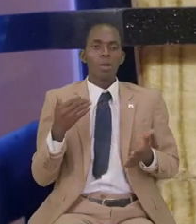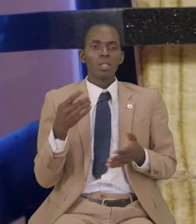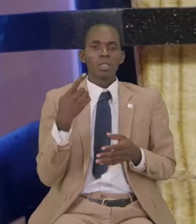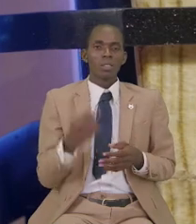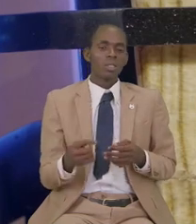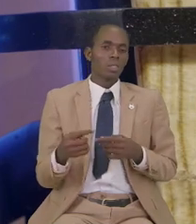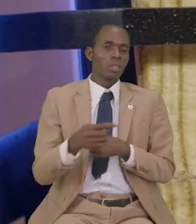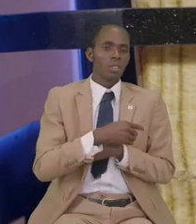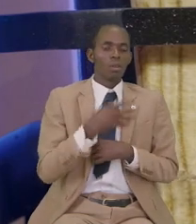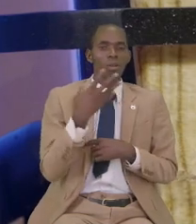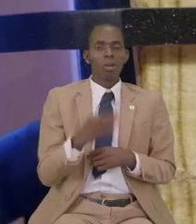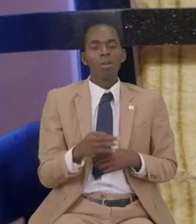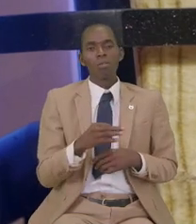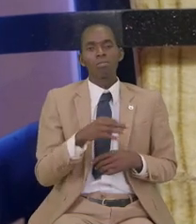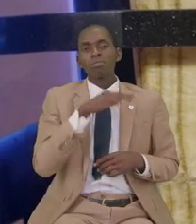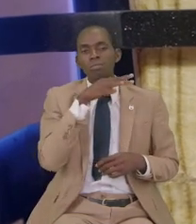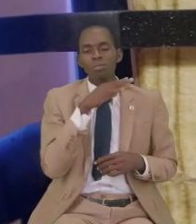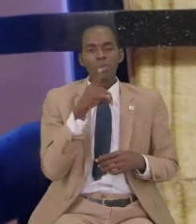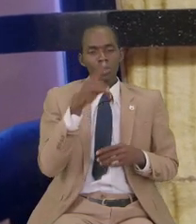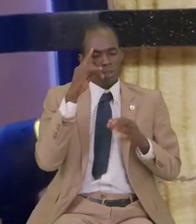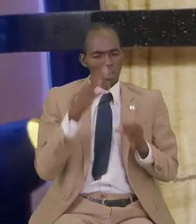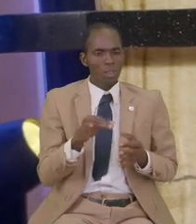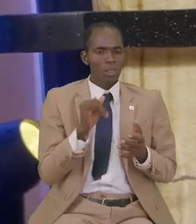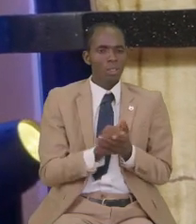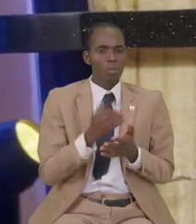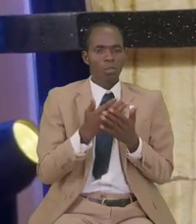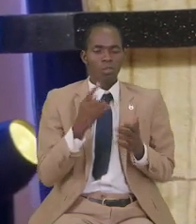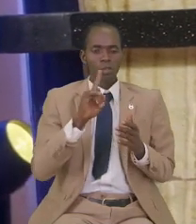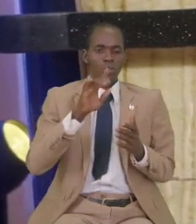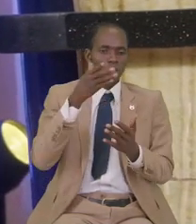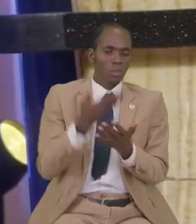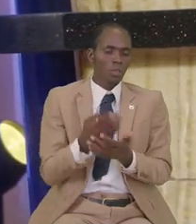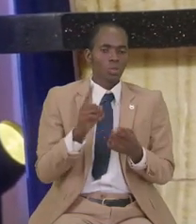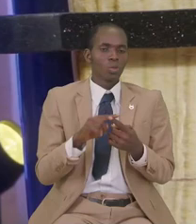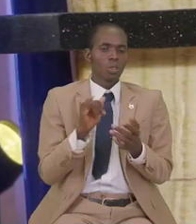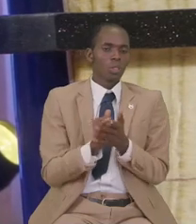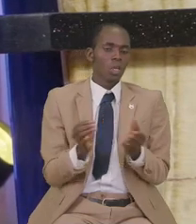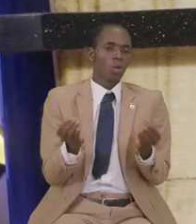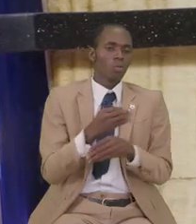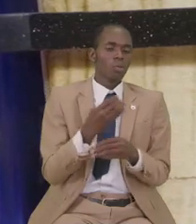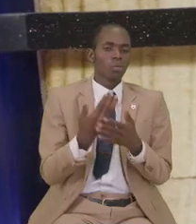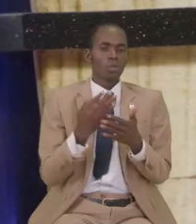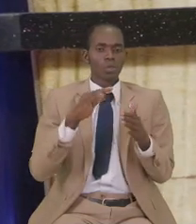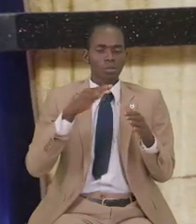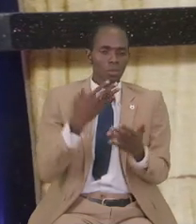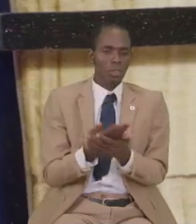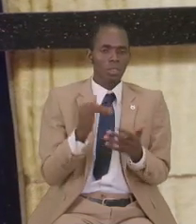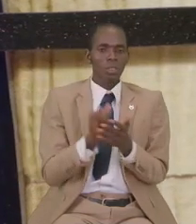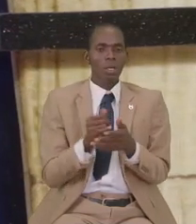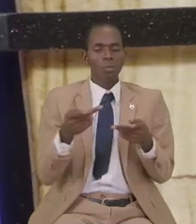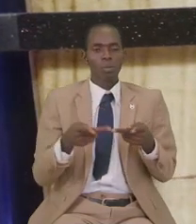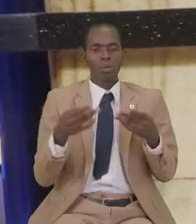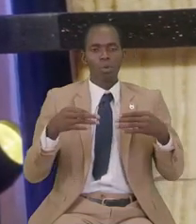day of corruption. You decide that before you get to that office, before you get to that market. If you don't take